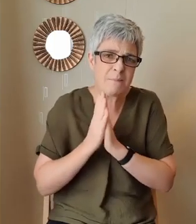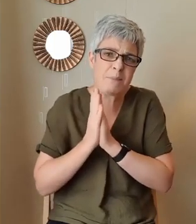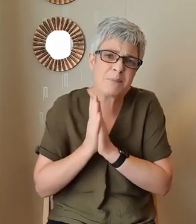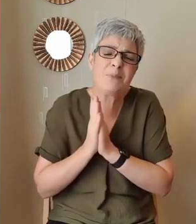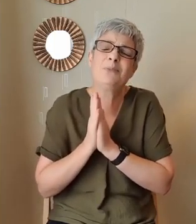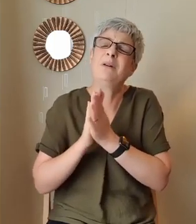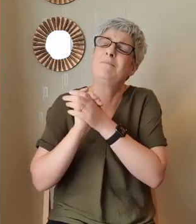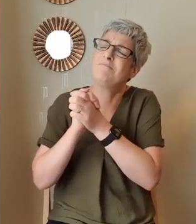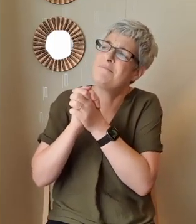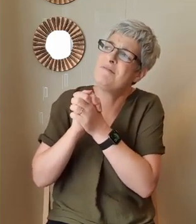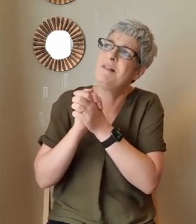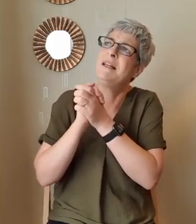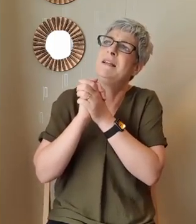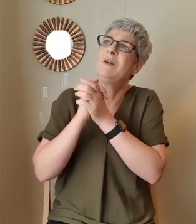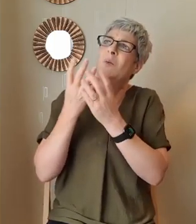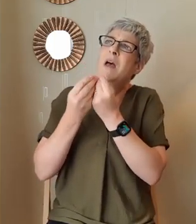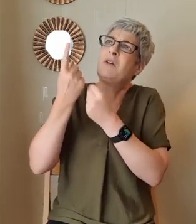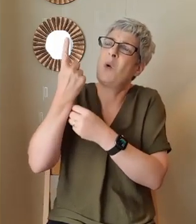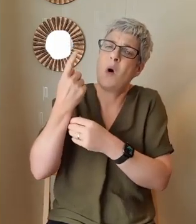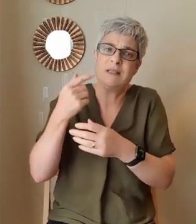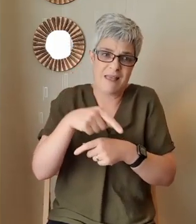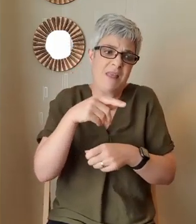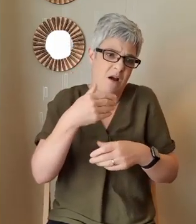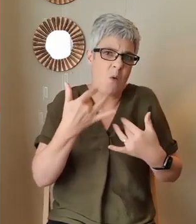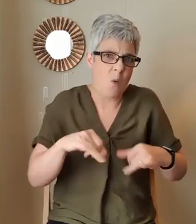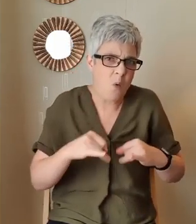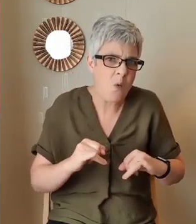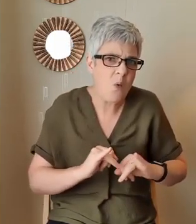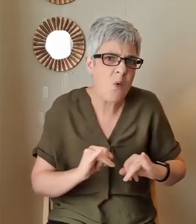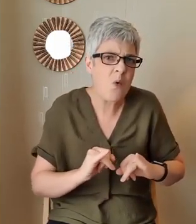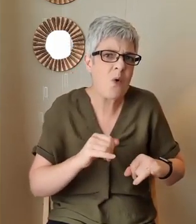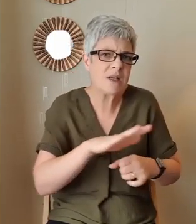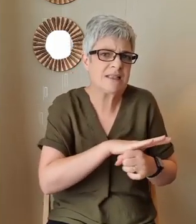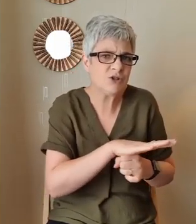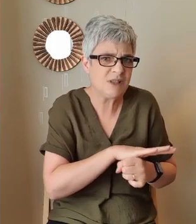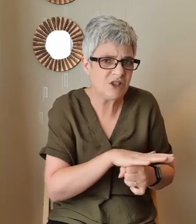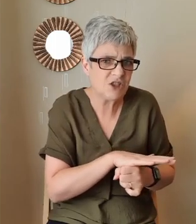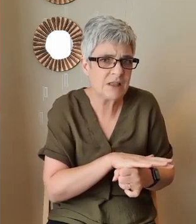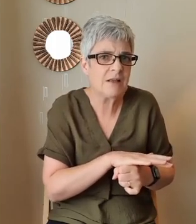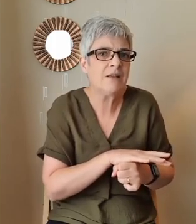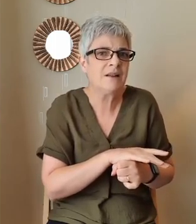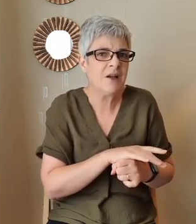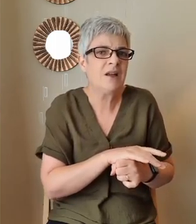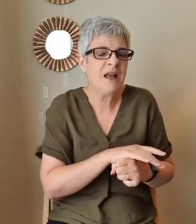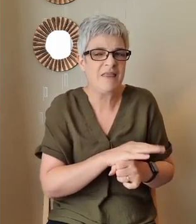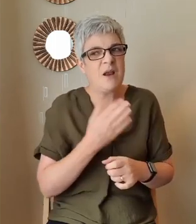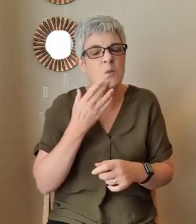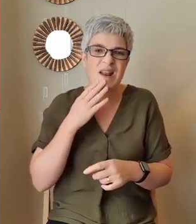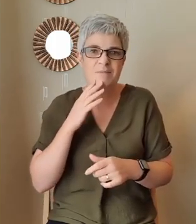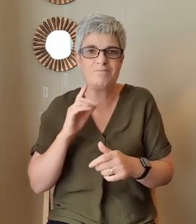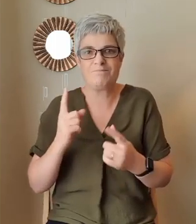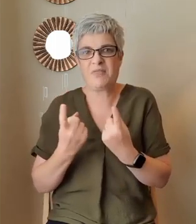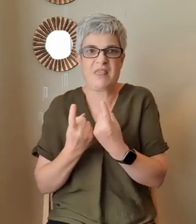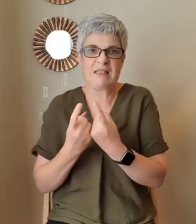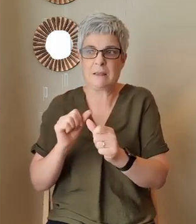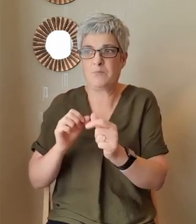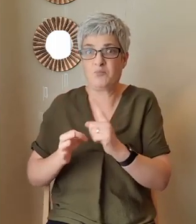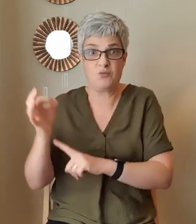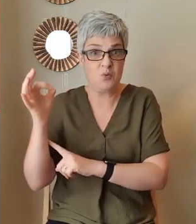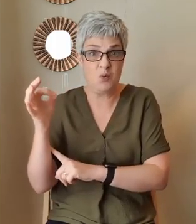pleaded with God only while he was in that horrible situation and would think differently as when his circumstances